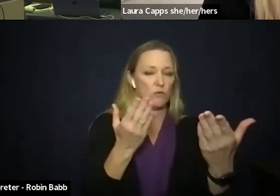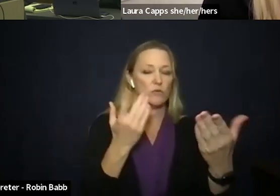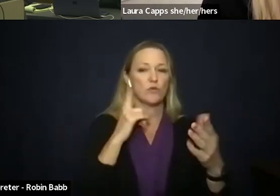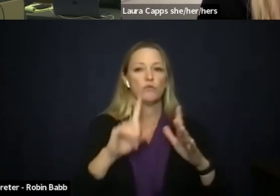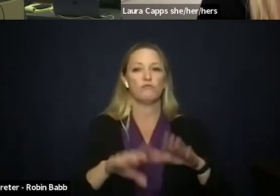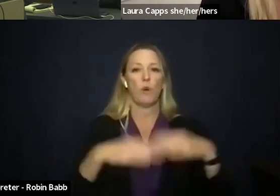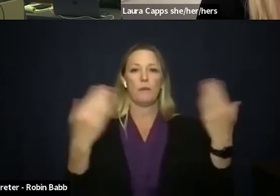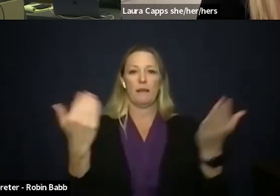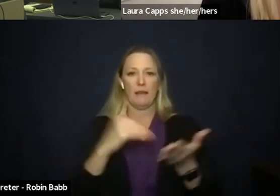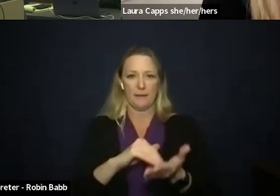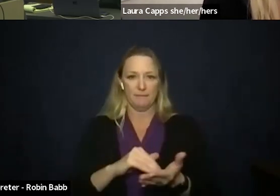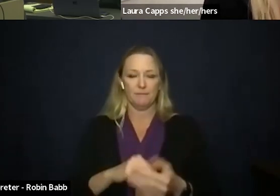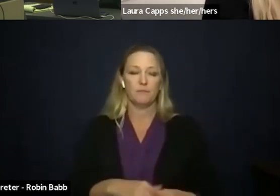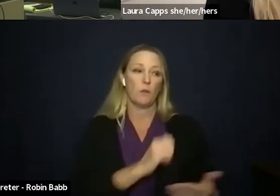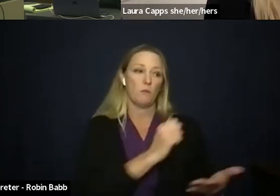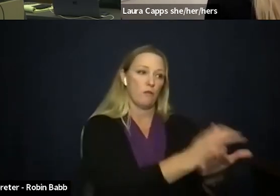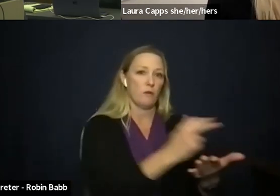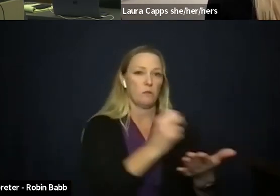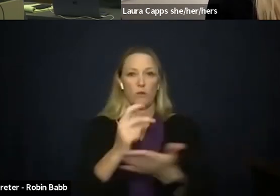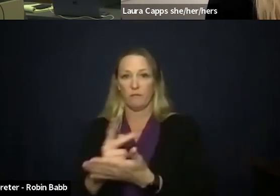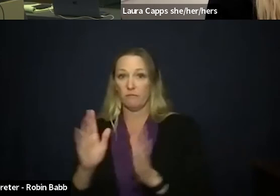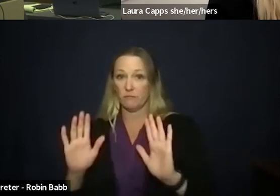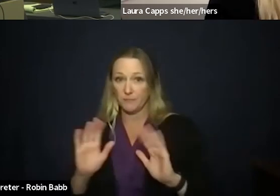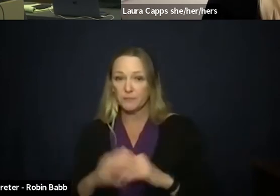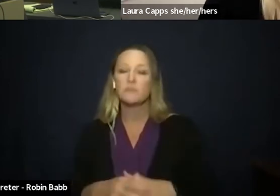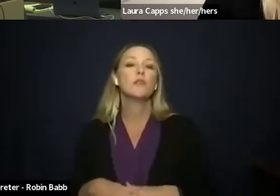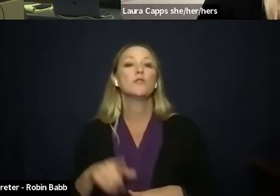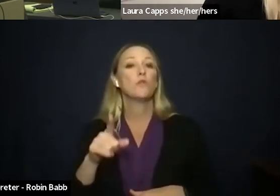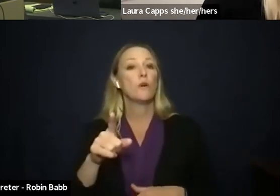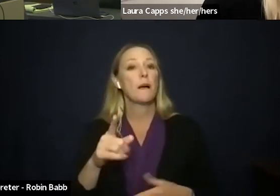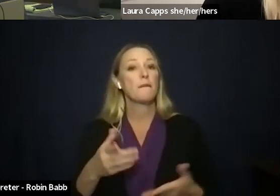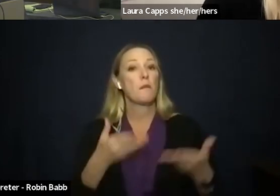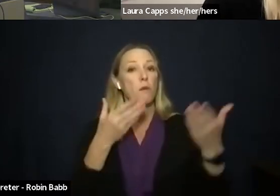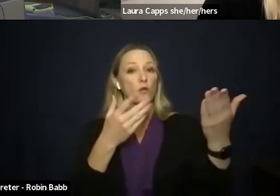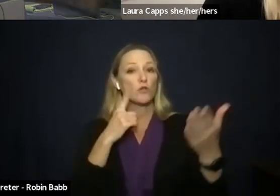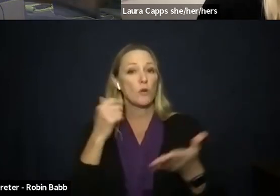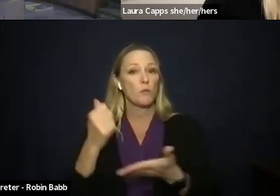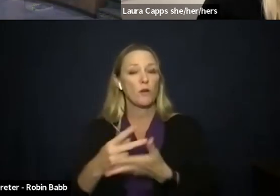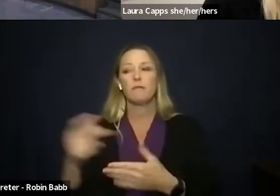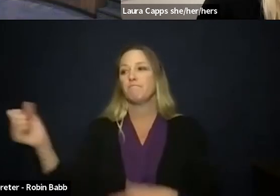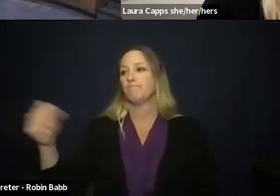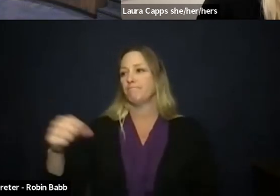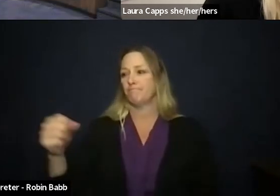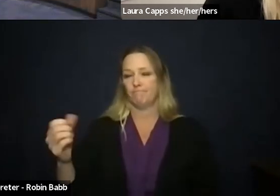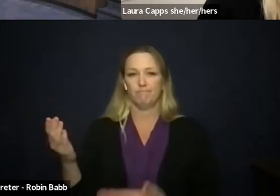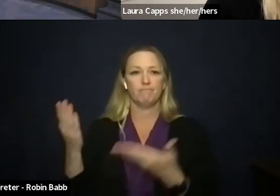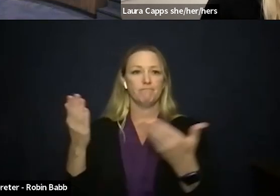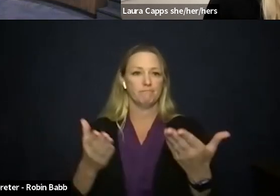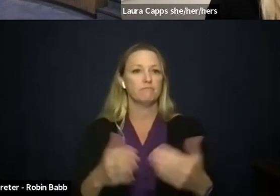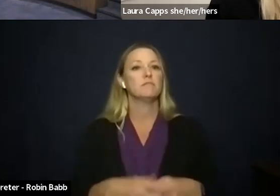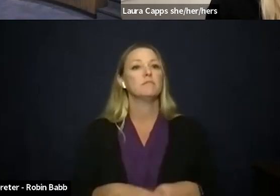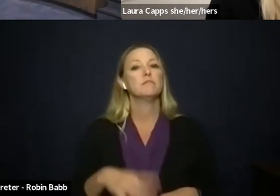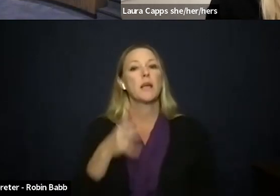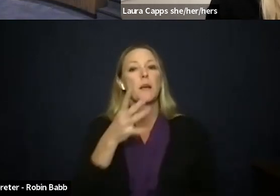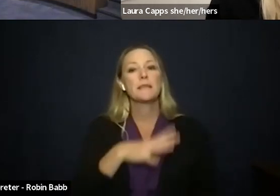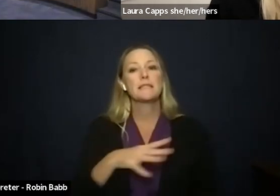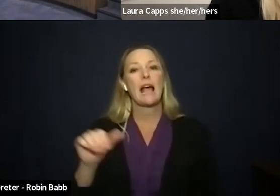unified board members may have a motion to approve so moved ms alvarez